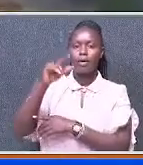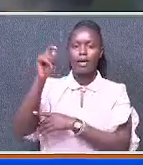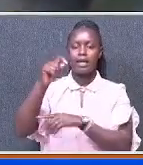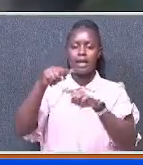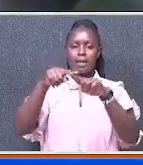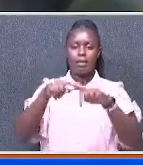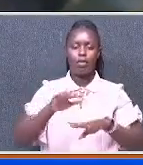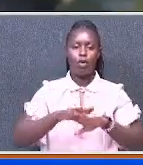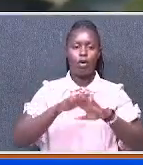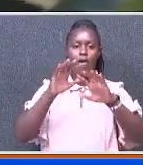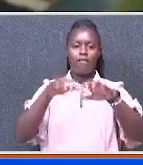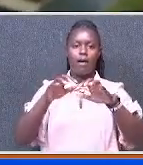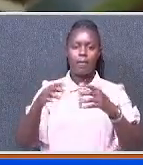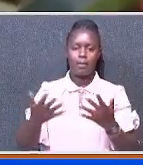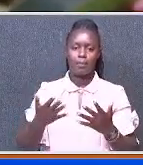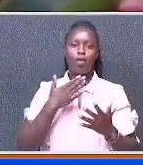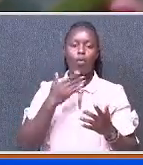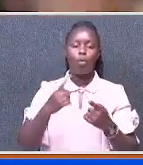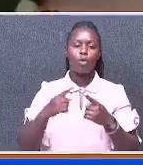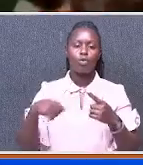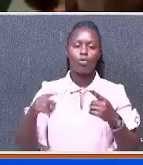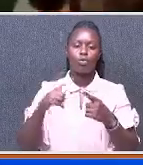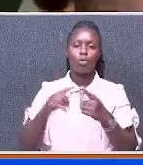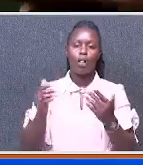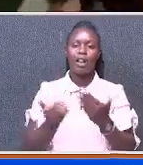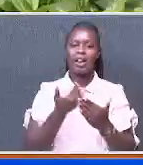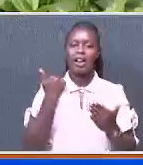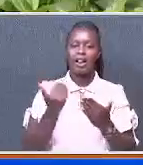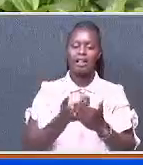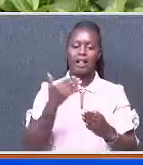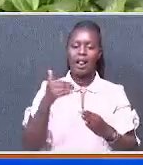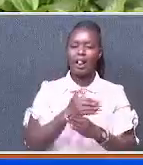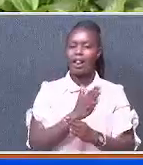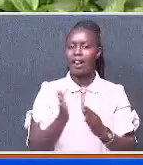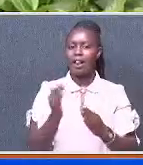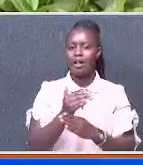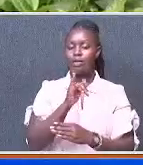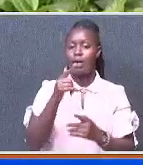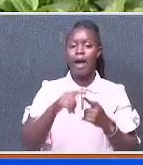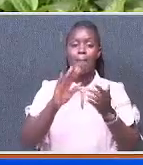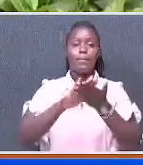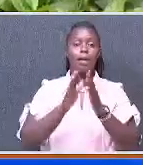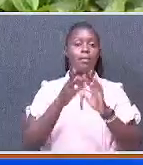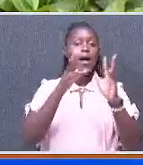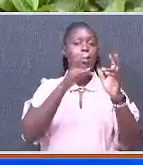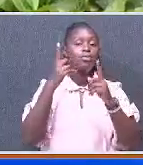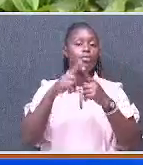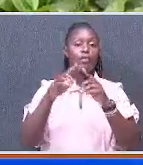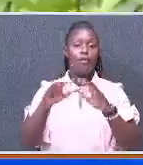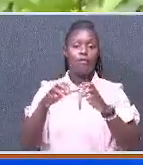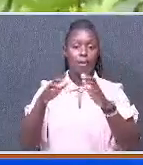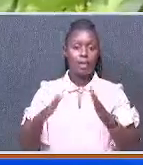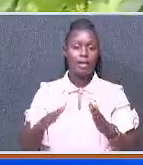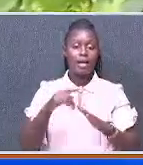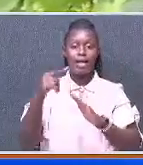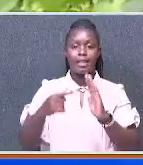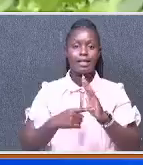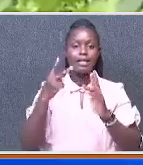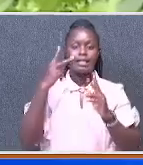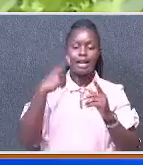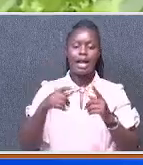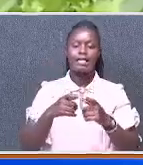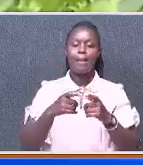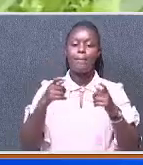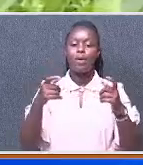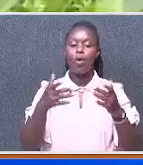taking on the task of dealing with cartels in the industry, which has been a long-standing issue for the farmers. This move is seen as a bold step